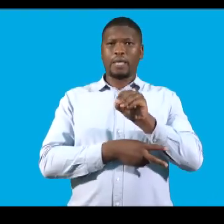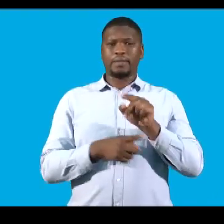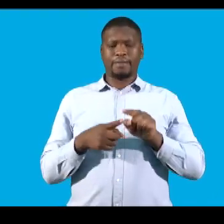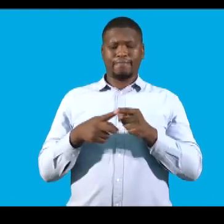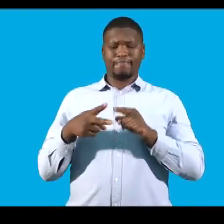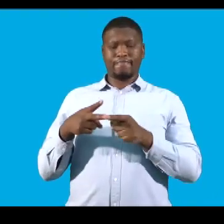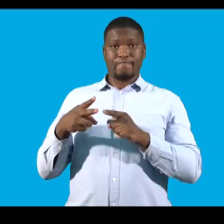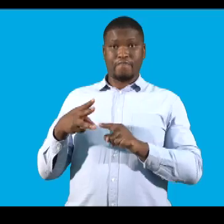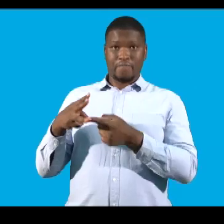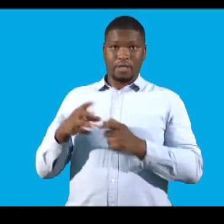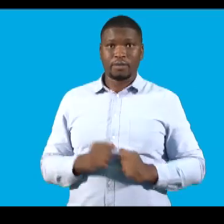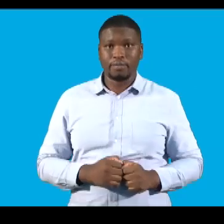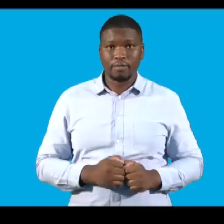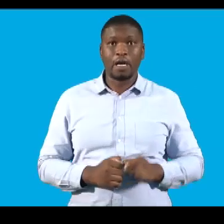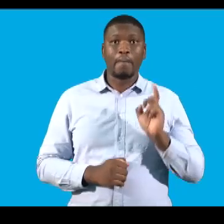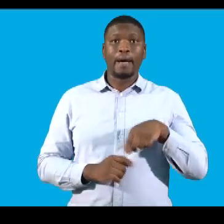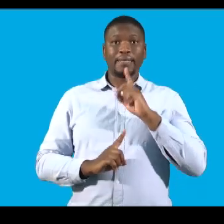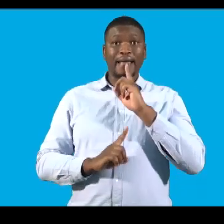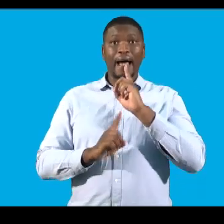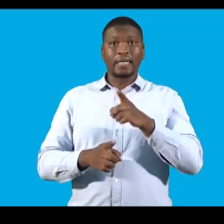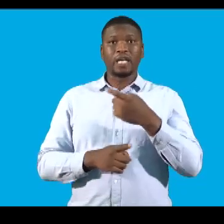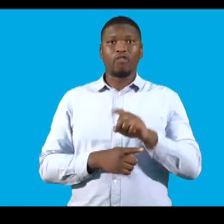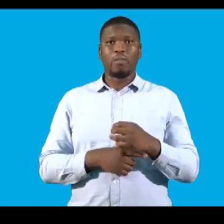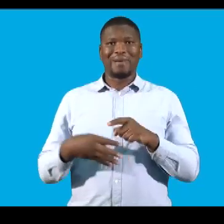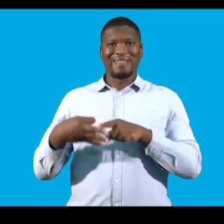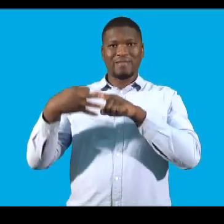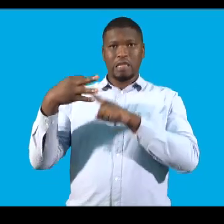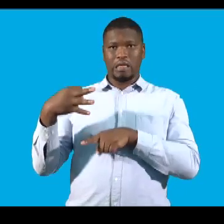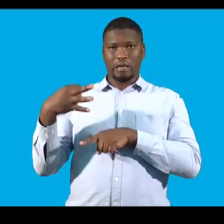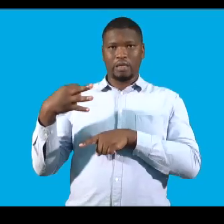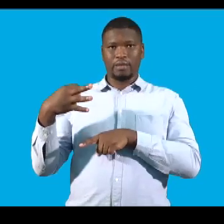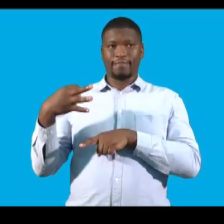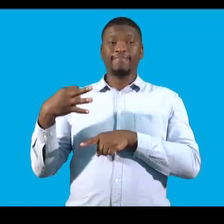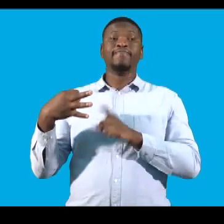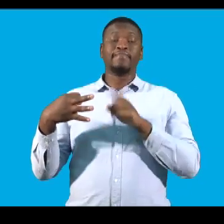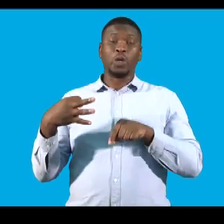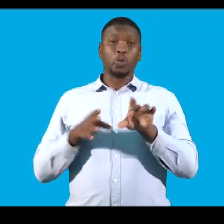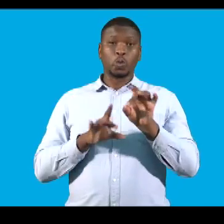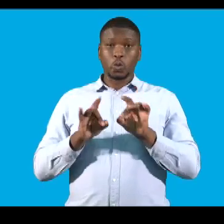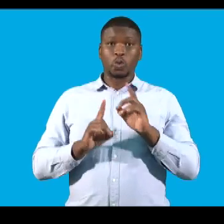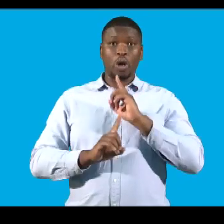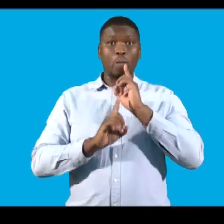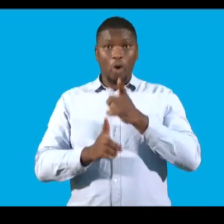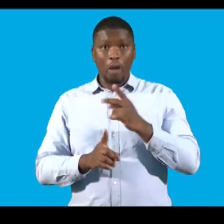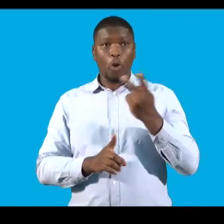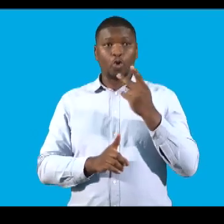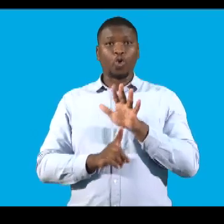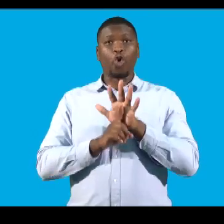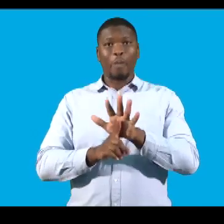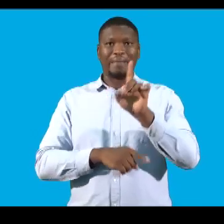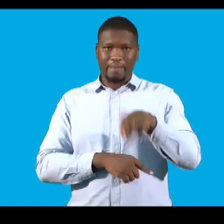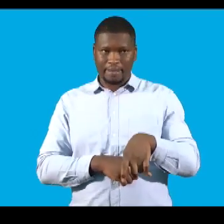be required to answer questions from 3 sections. You must answer 2 seen poems and a compulsory unseen